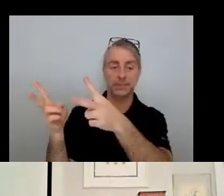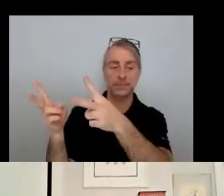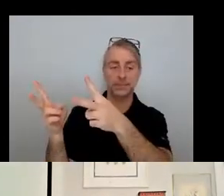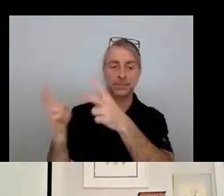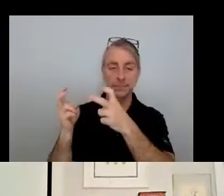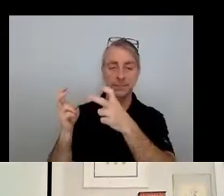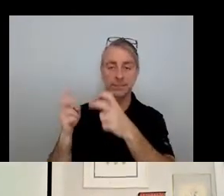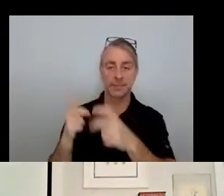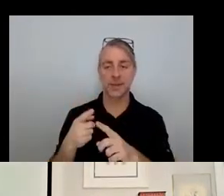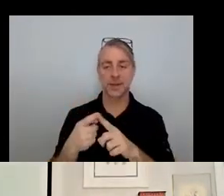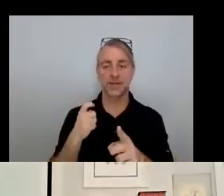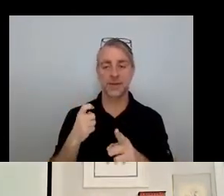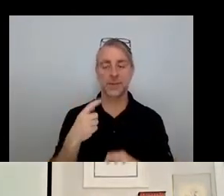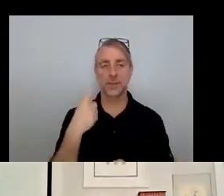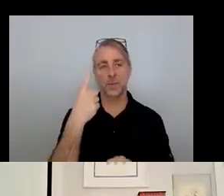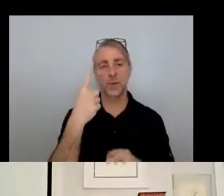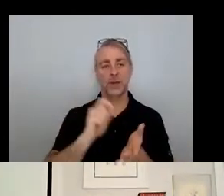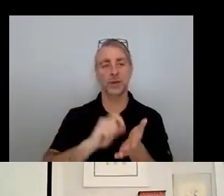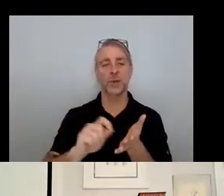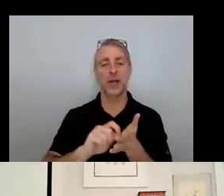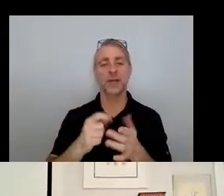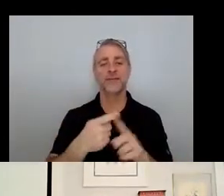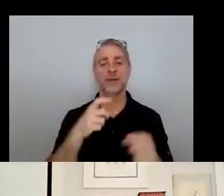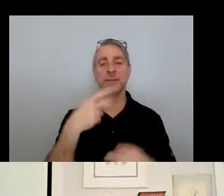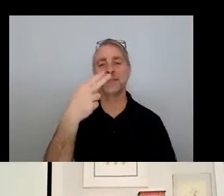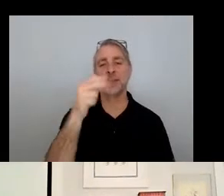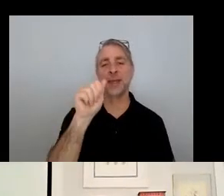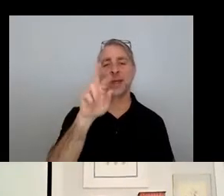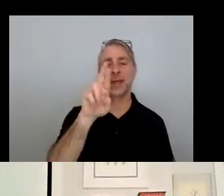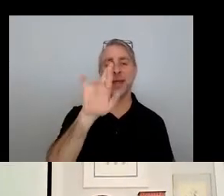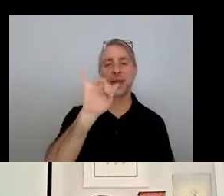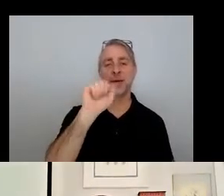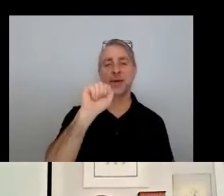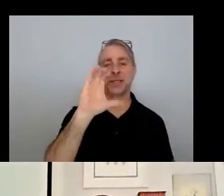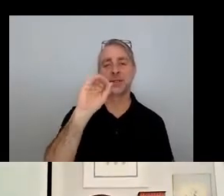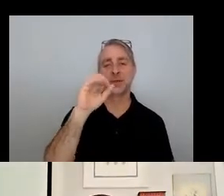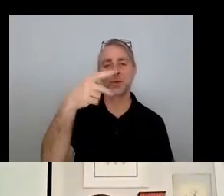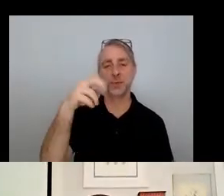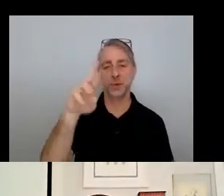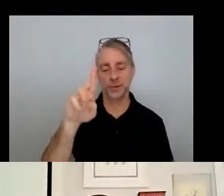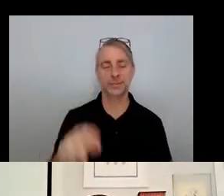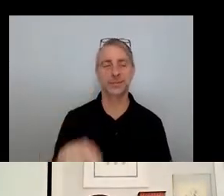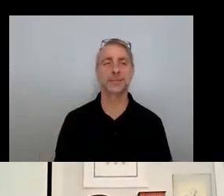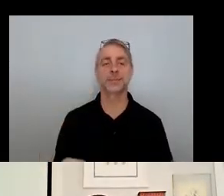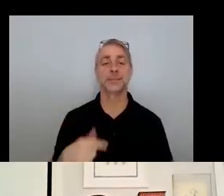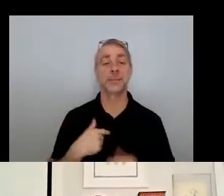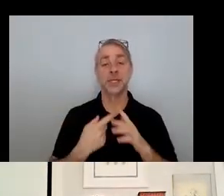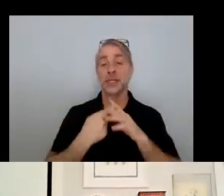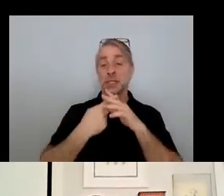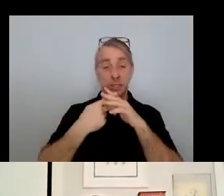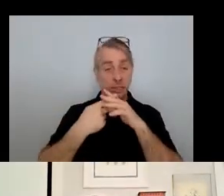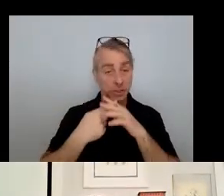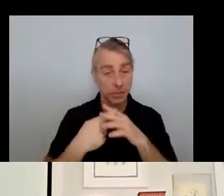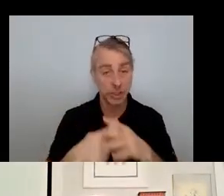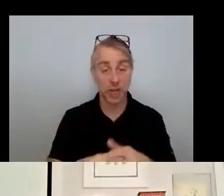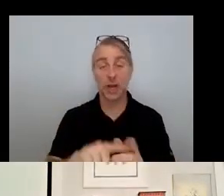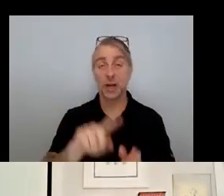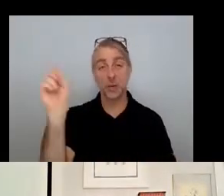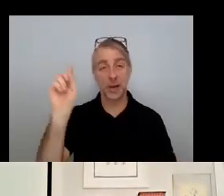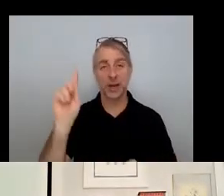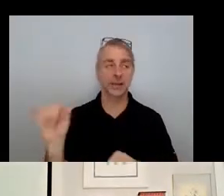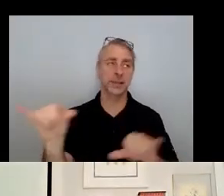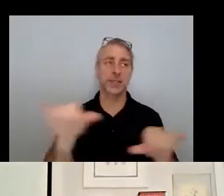work by Harris Cooper, and you can see that we start out, as we do in any empirical study, with problem formulation,